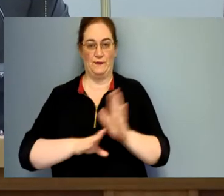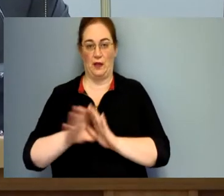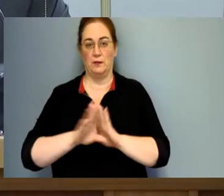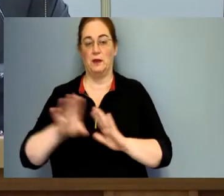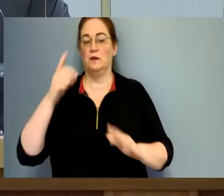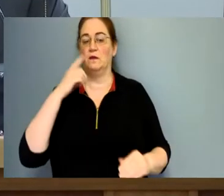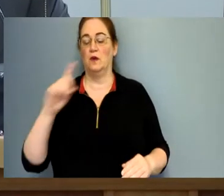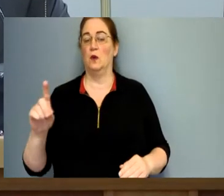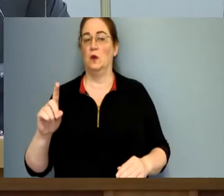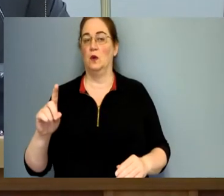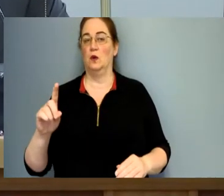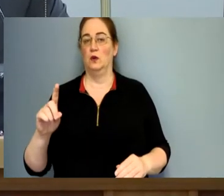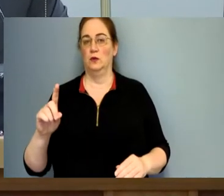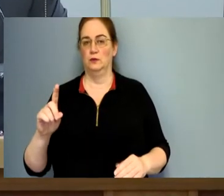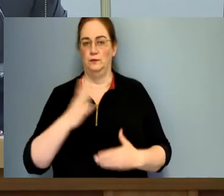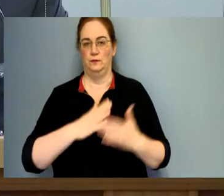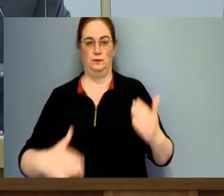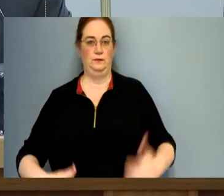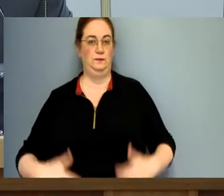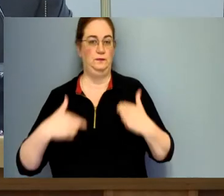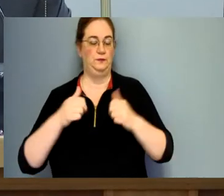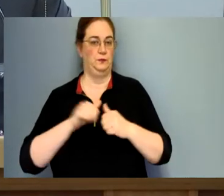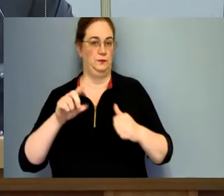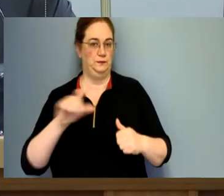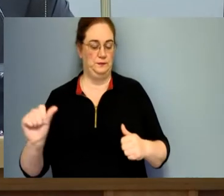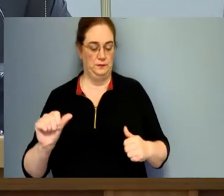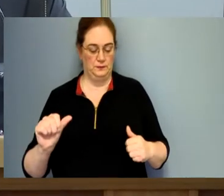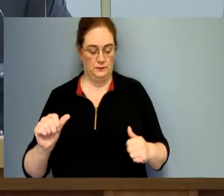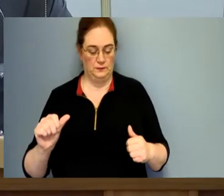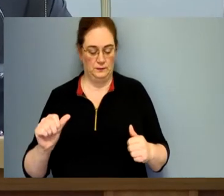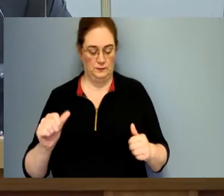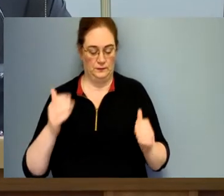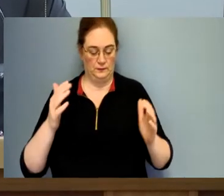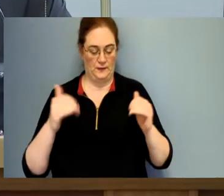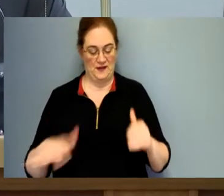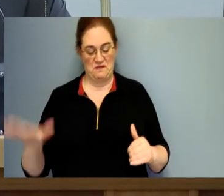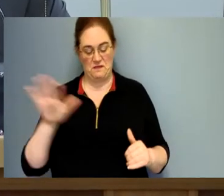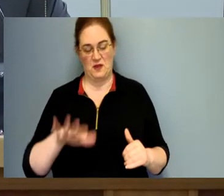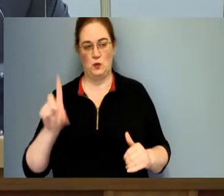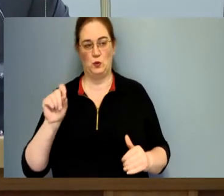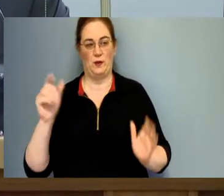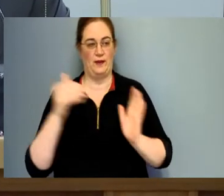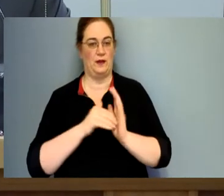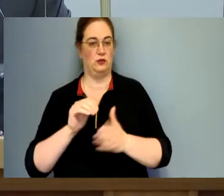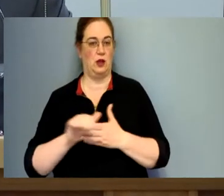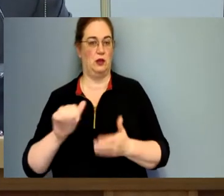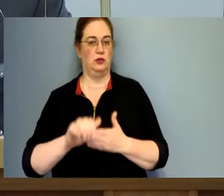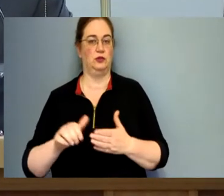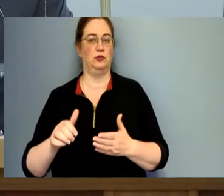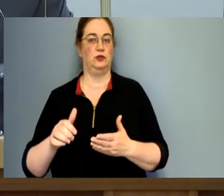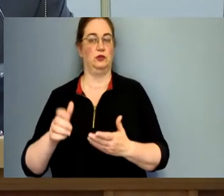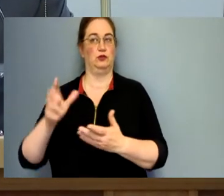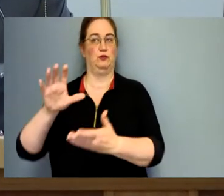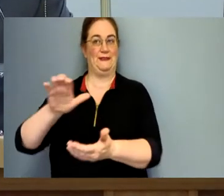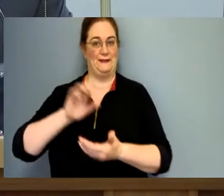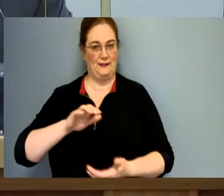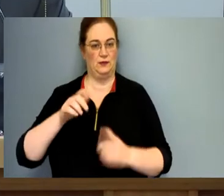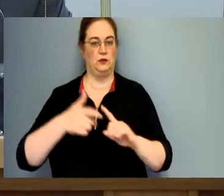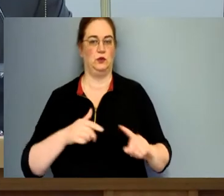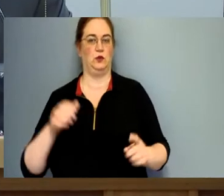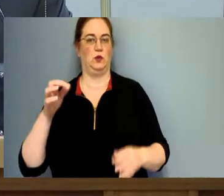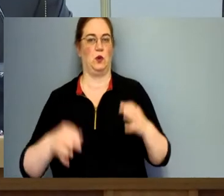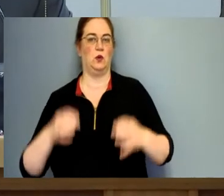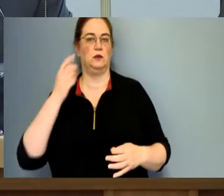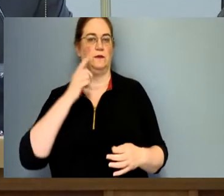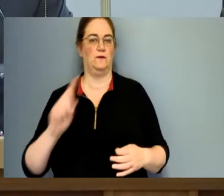for some of our residents with disabilities, and about $20,000 coming in to the courts